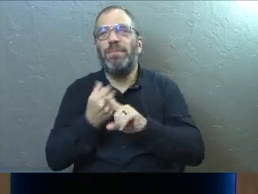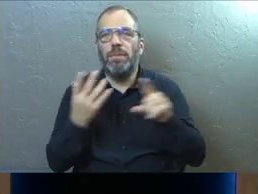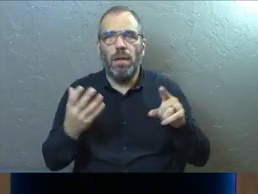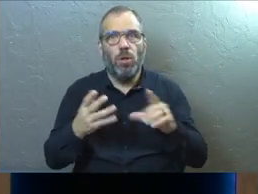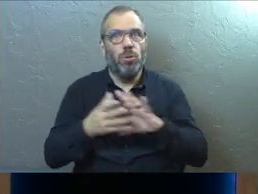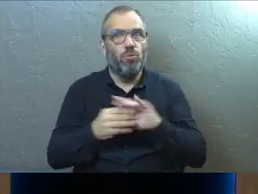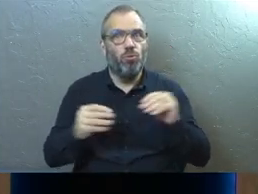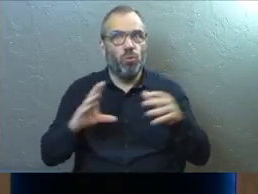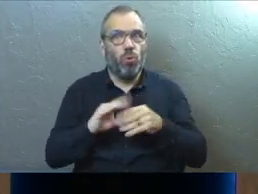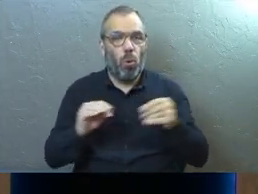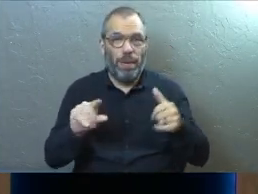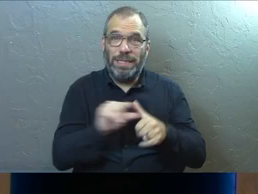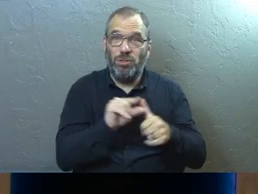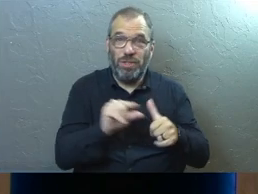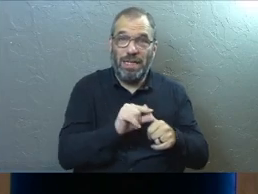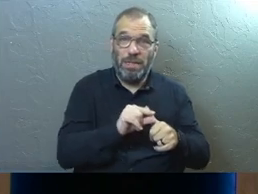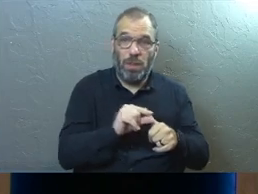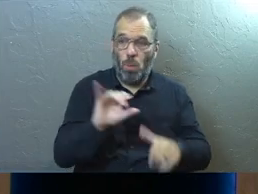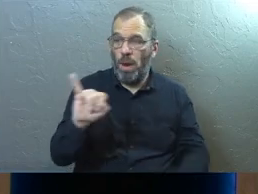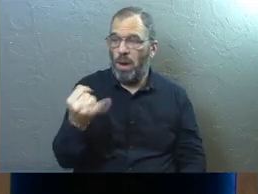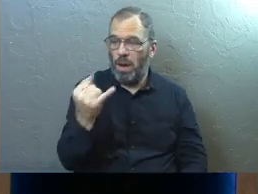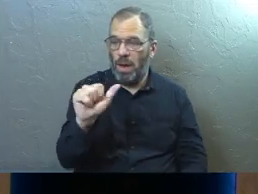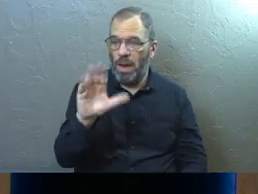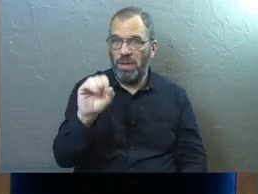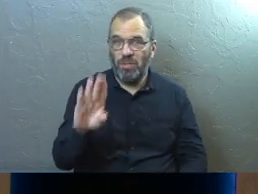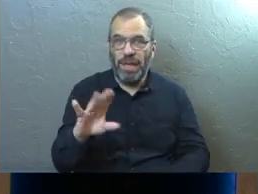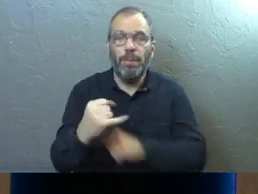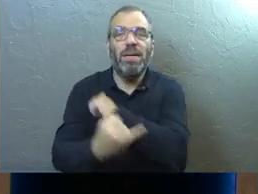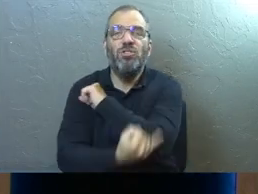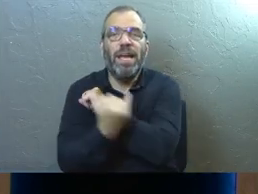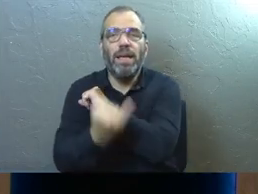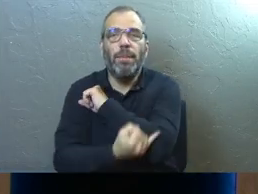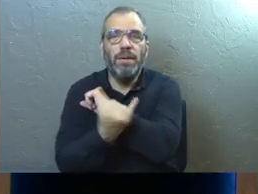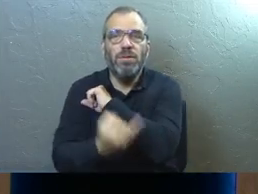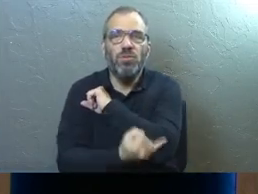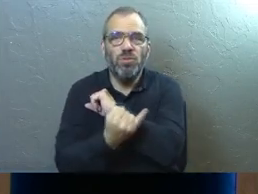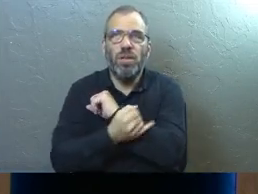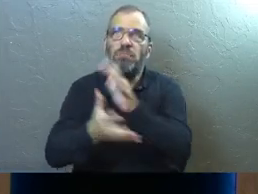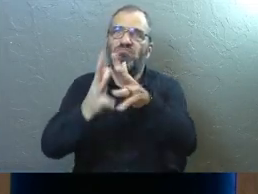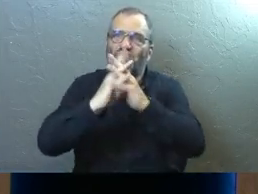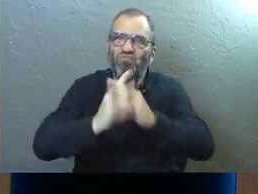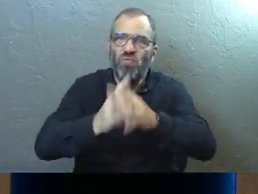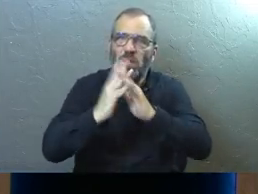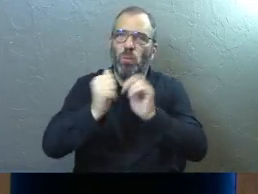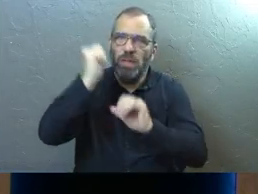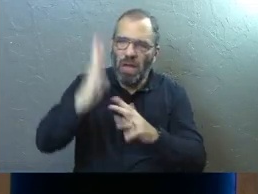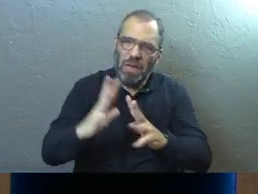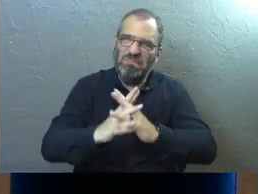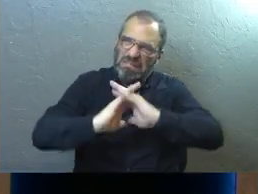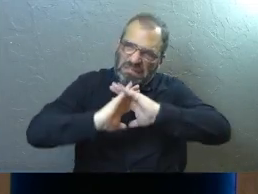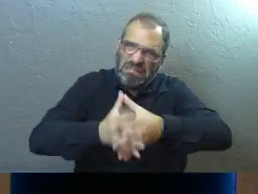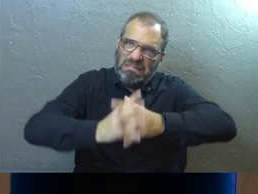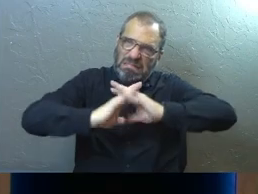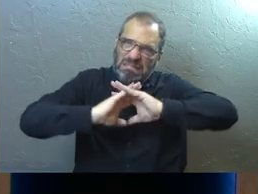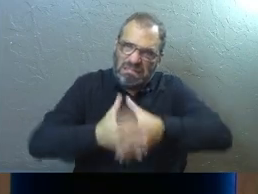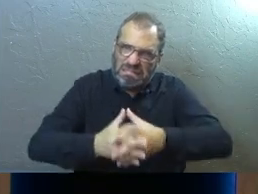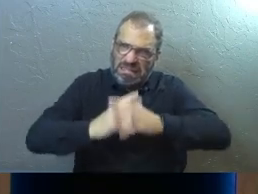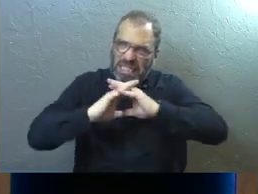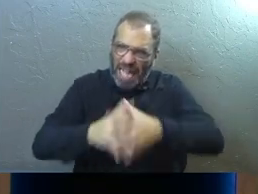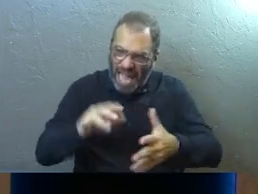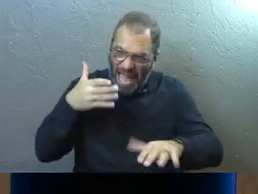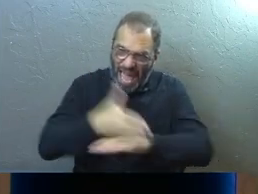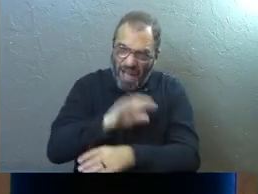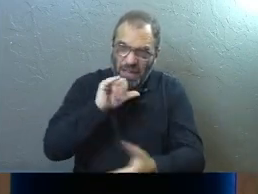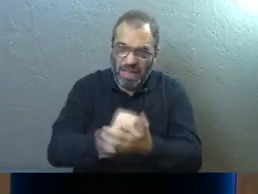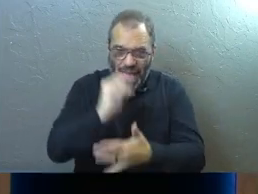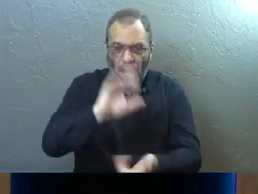there's this incredible story in Genesis where Jacob is wrestling with God, like actually wrestling with him. And after that